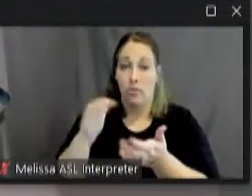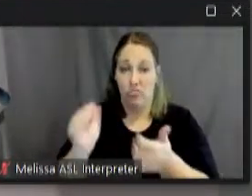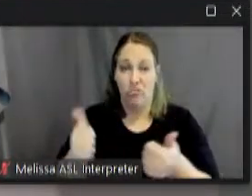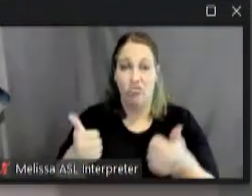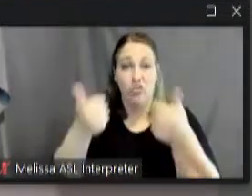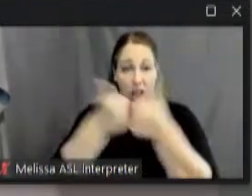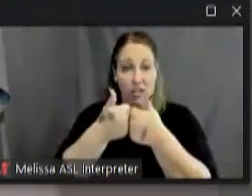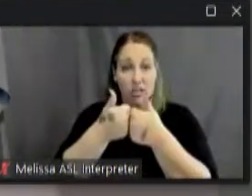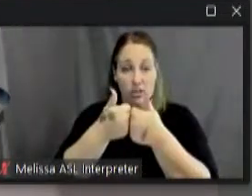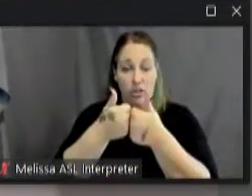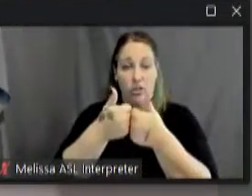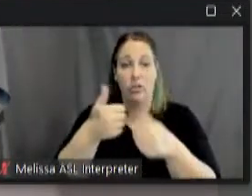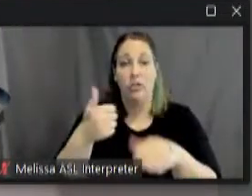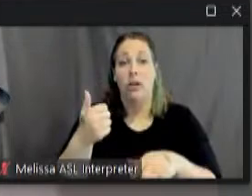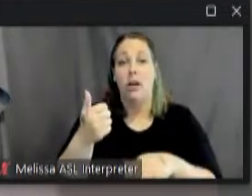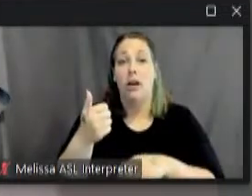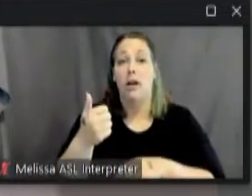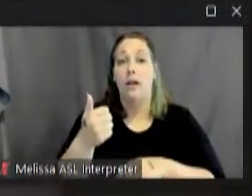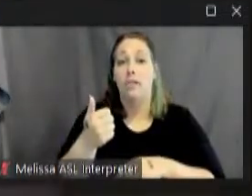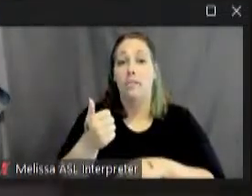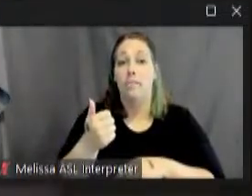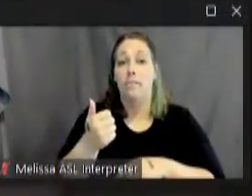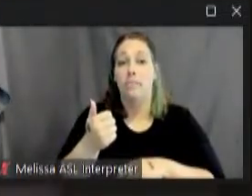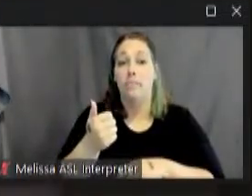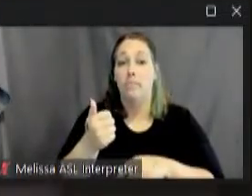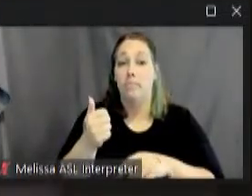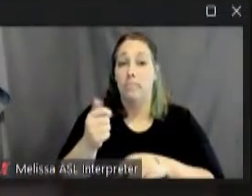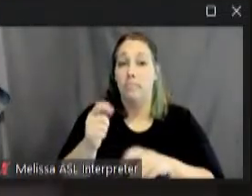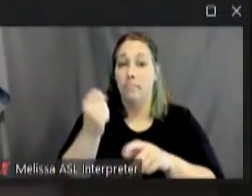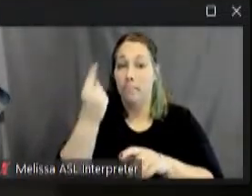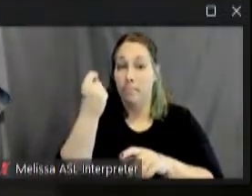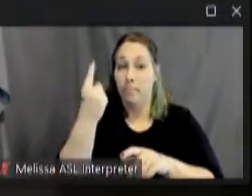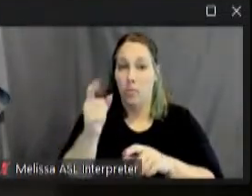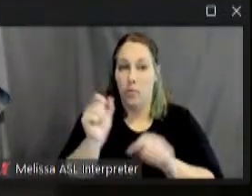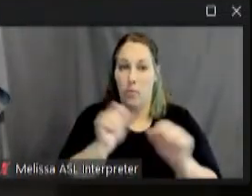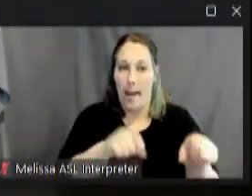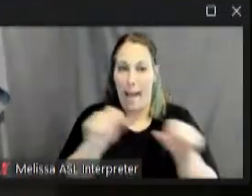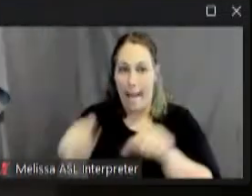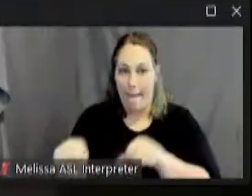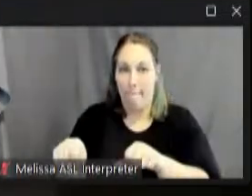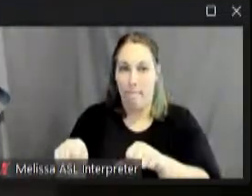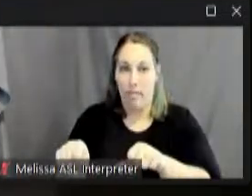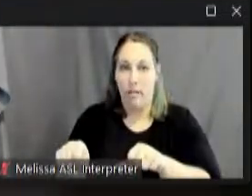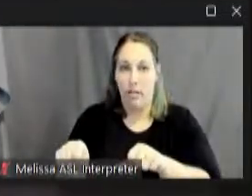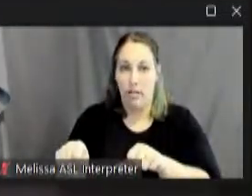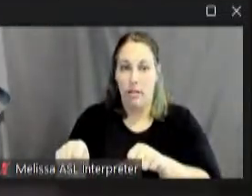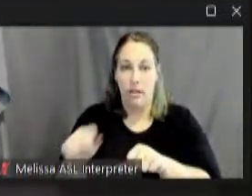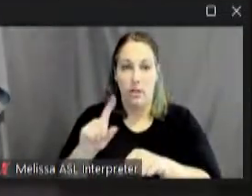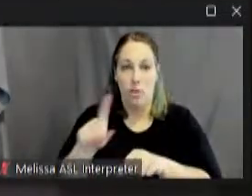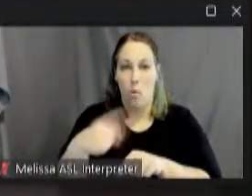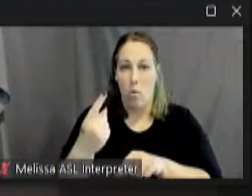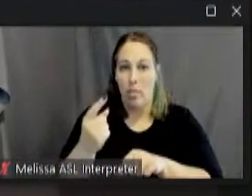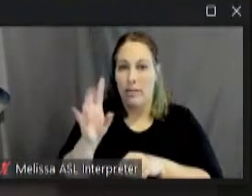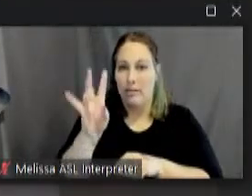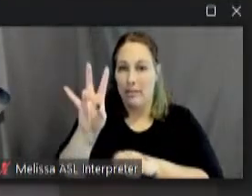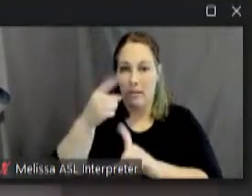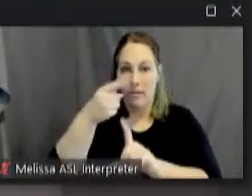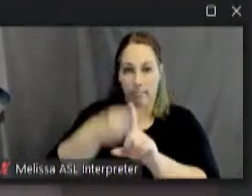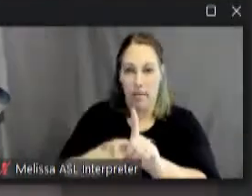Natalie Roque, mentioned. However, we were able to do it, and in only 7 months, we have been